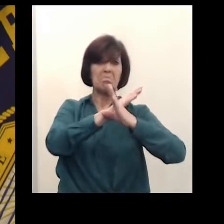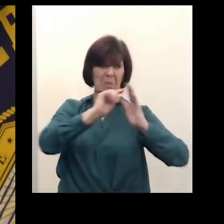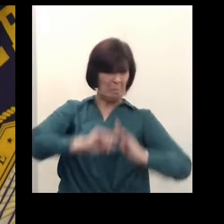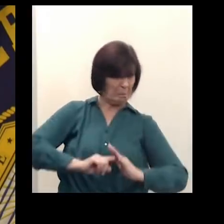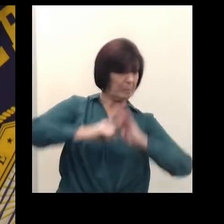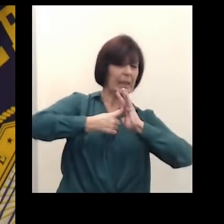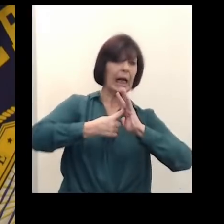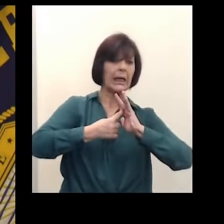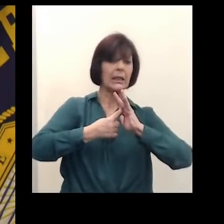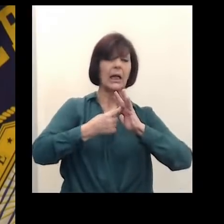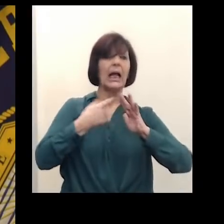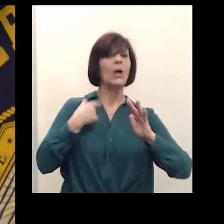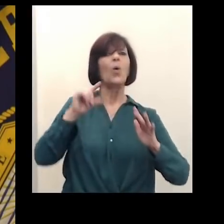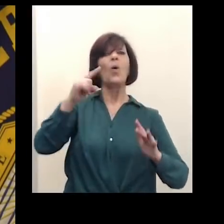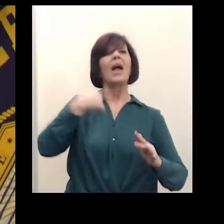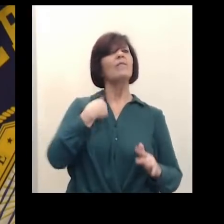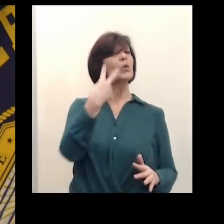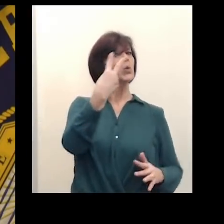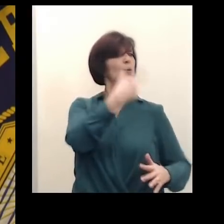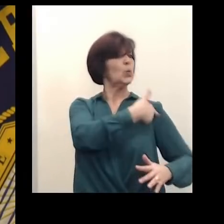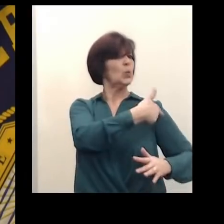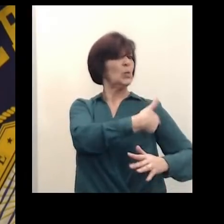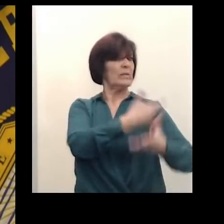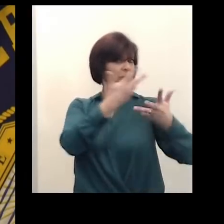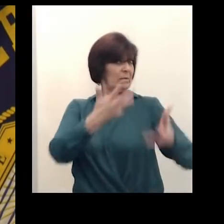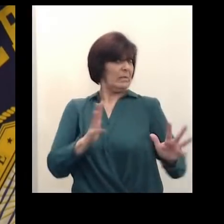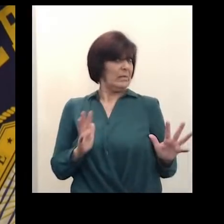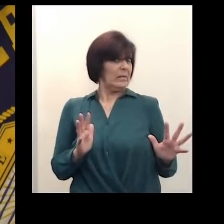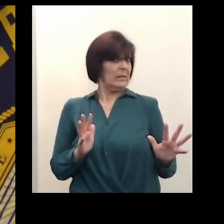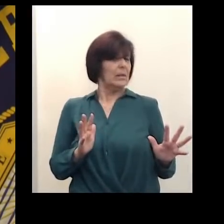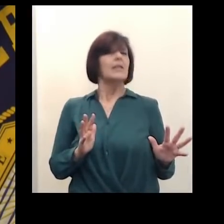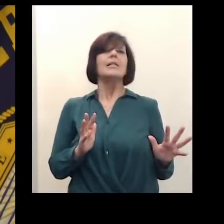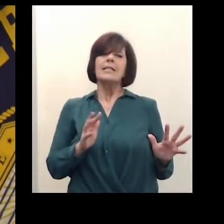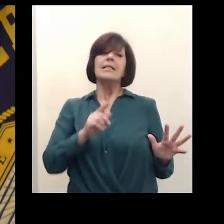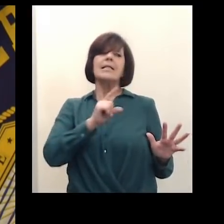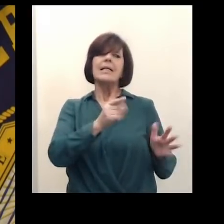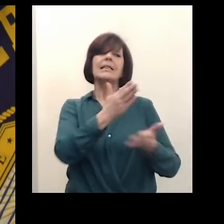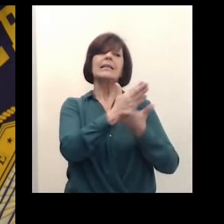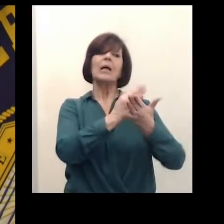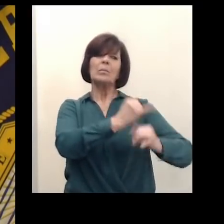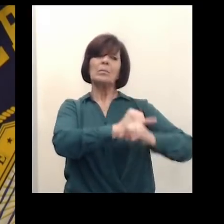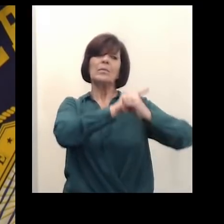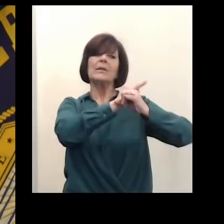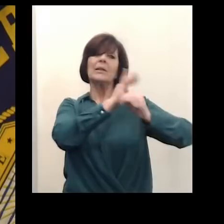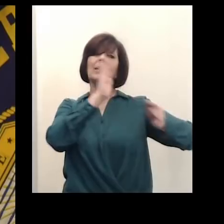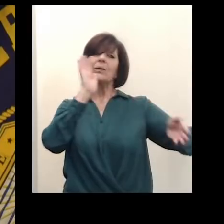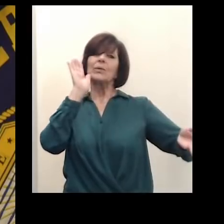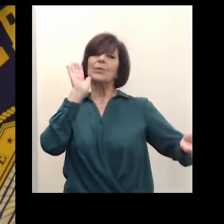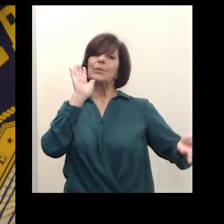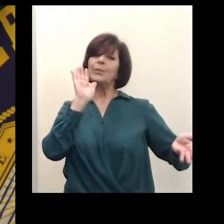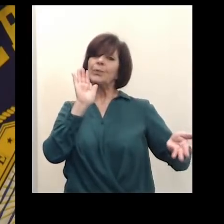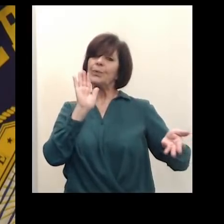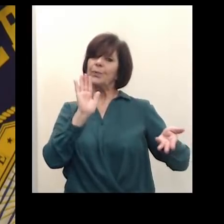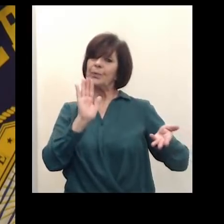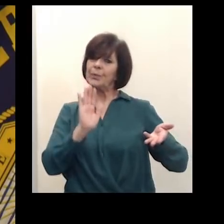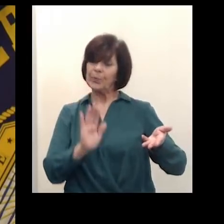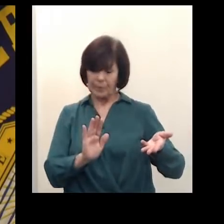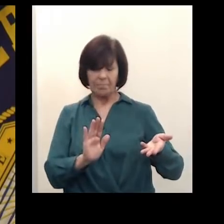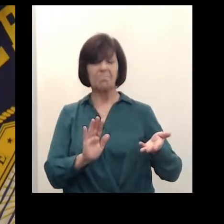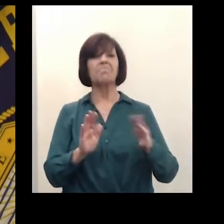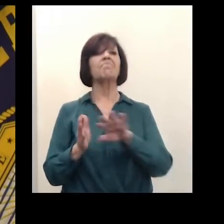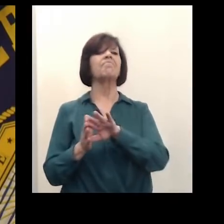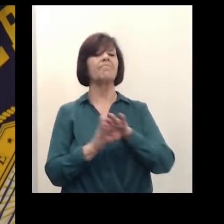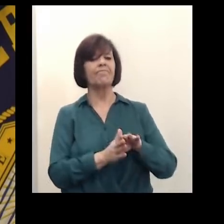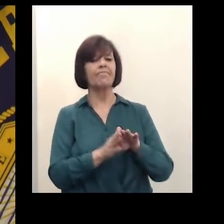shots to date, though to a lesser degree, there's some waning in that immunity. So, as opposed to our susceptibility